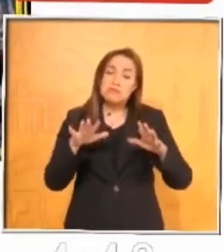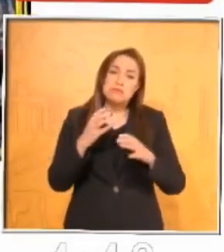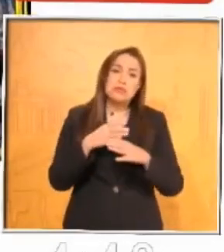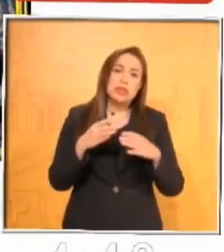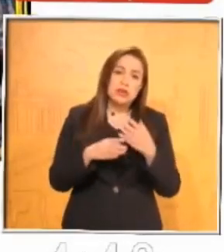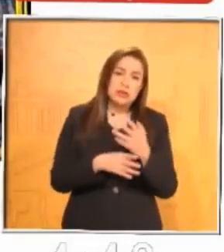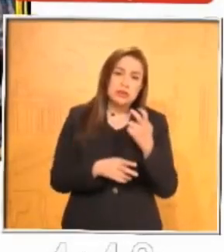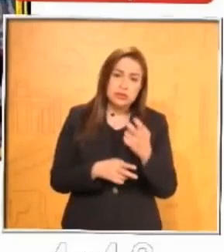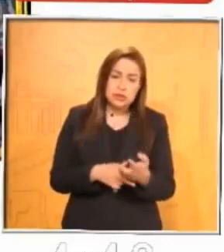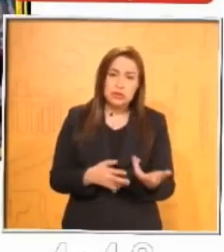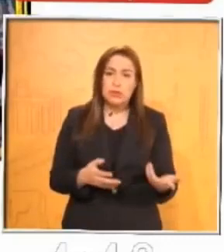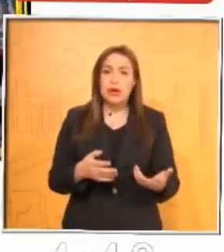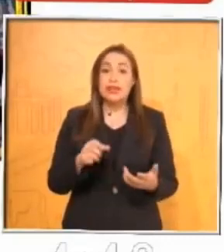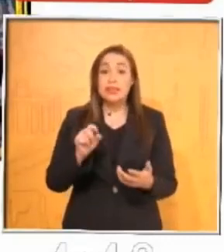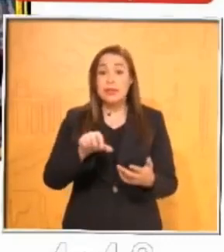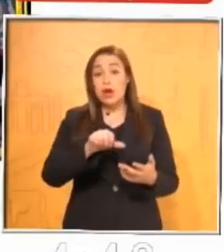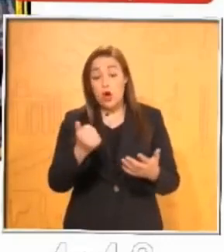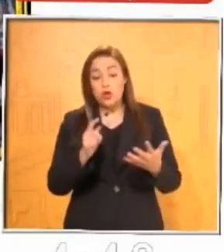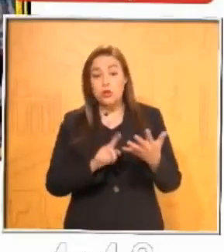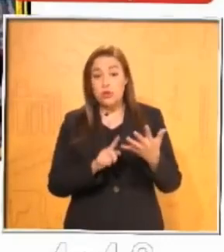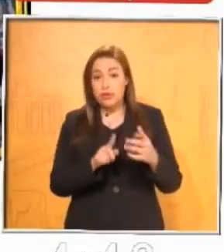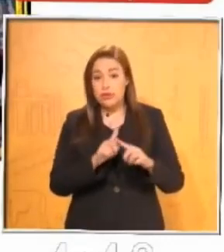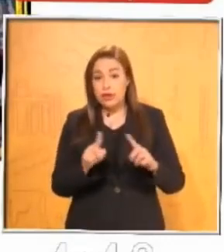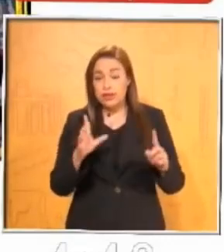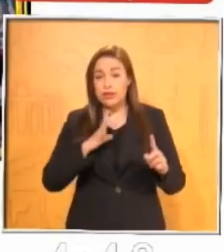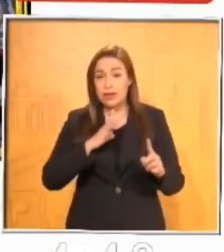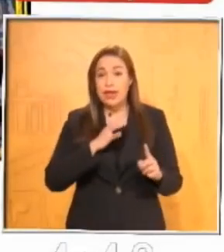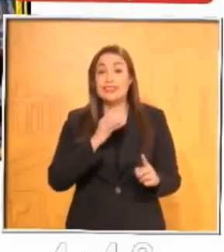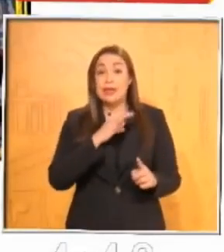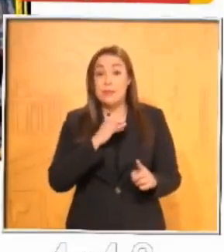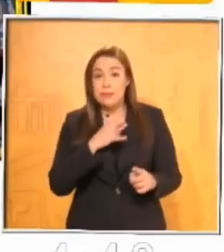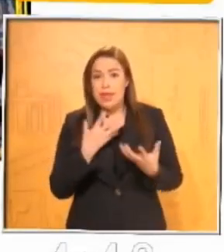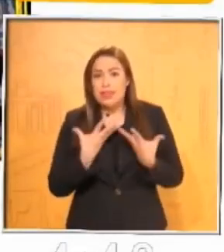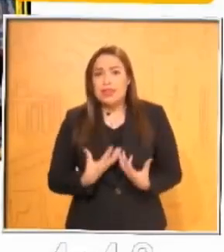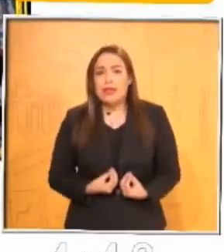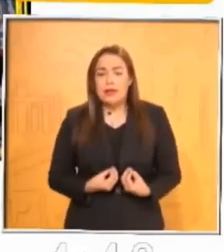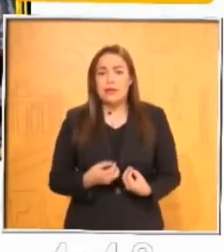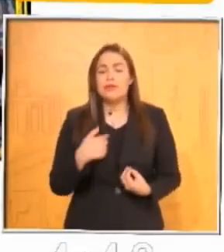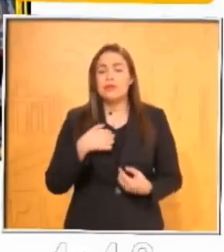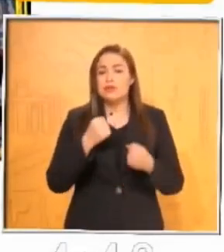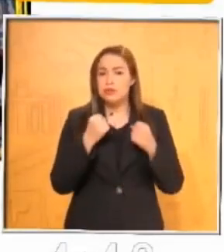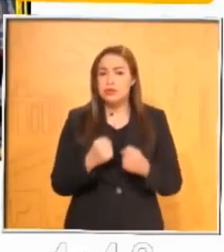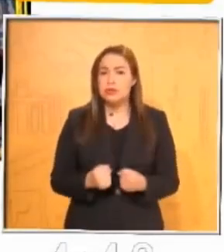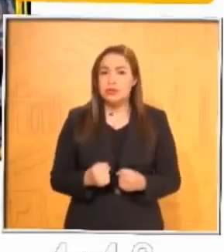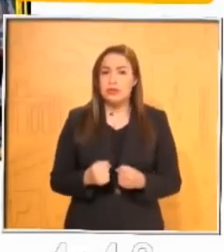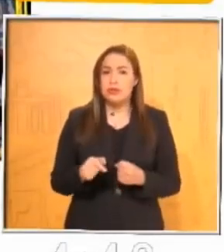Then we talked about the horror. This is another kind of genre that I'm sure